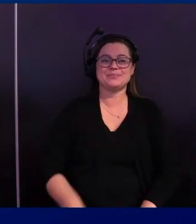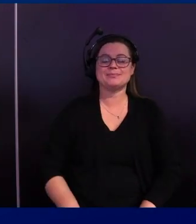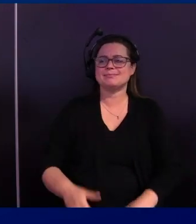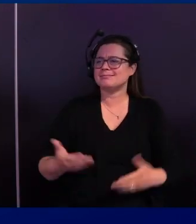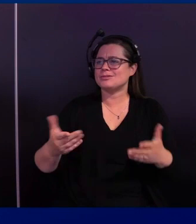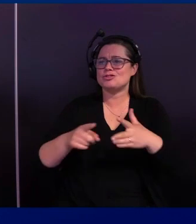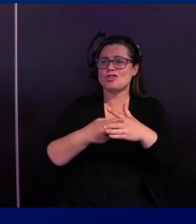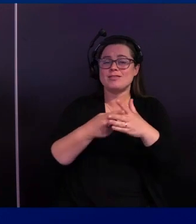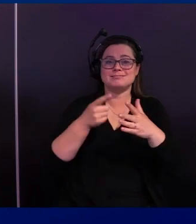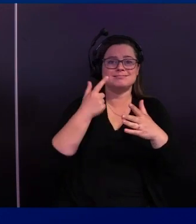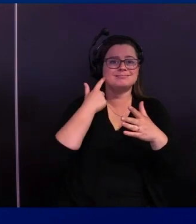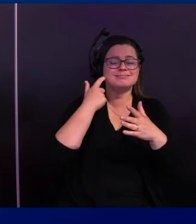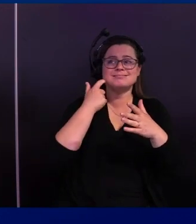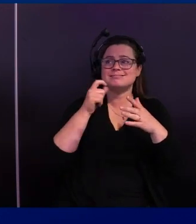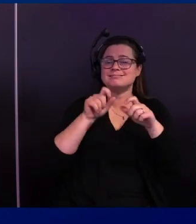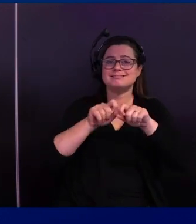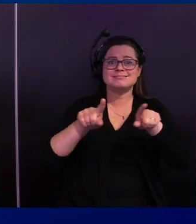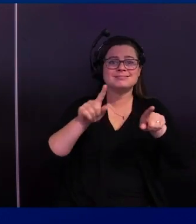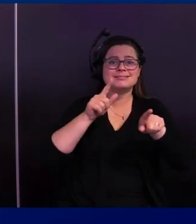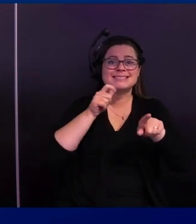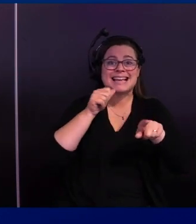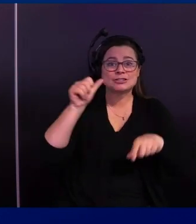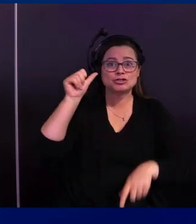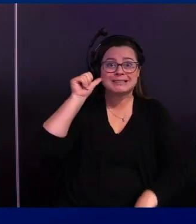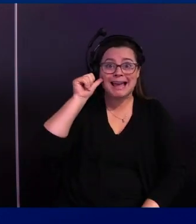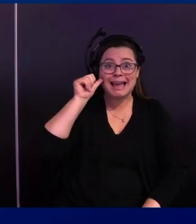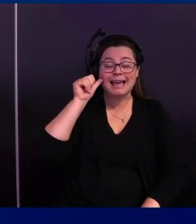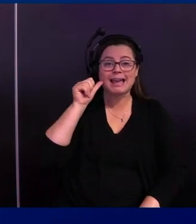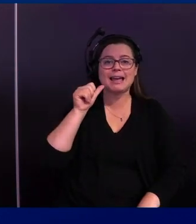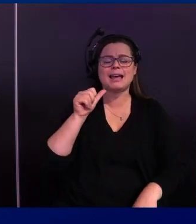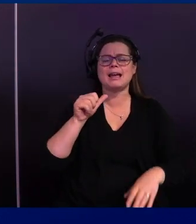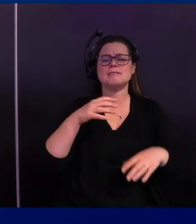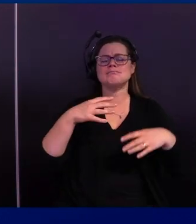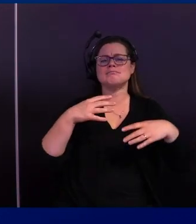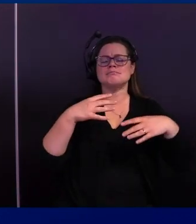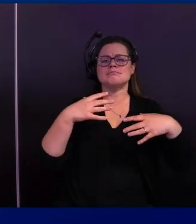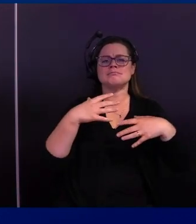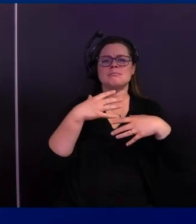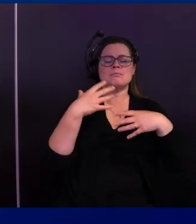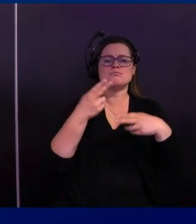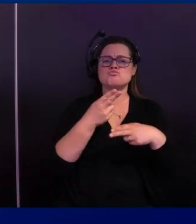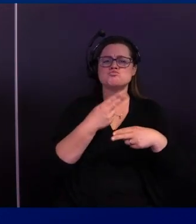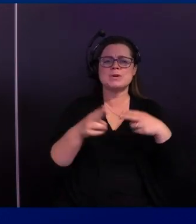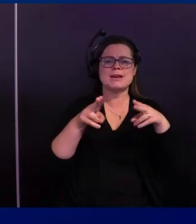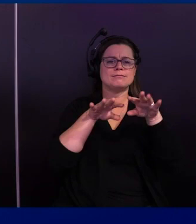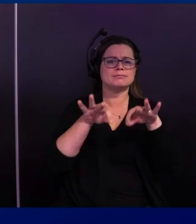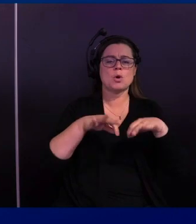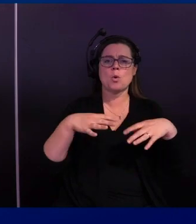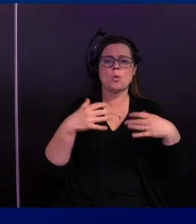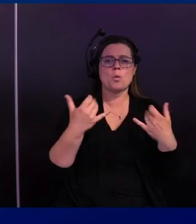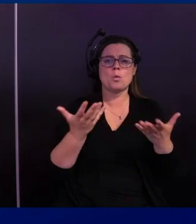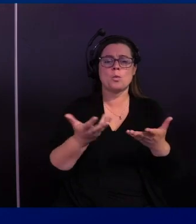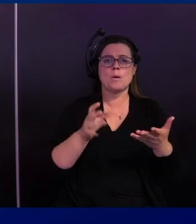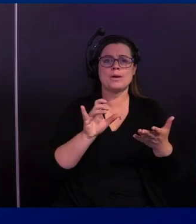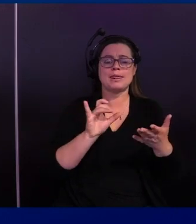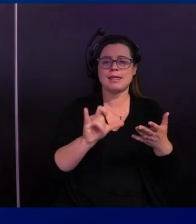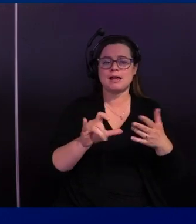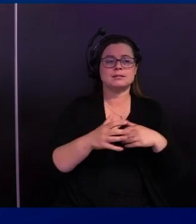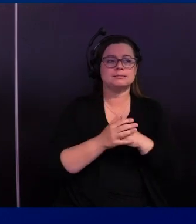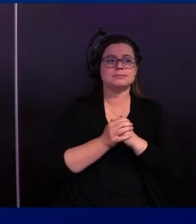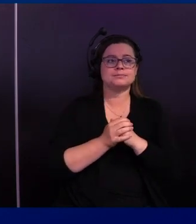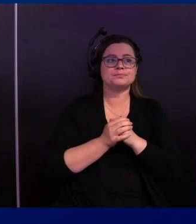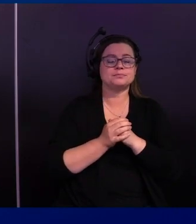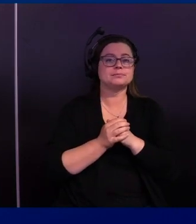This was launched yesterday. Give us a brief overview of what was announced and what verified access is. Sure, so